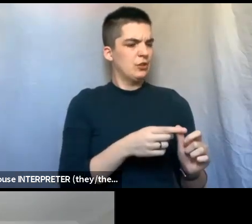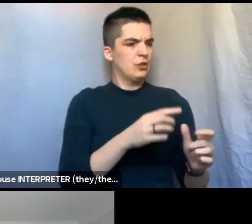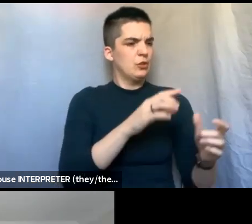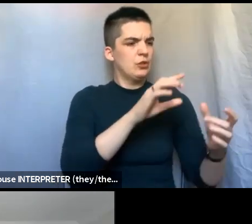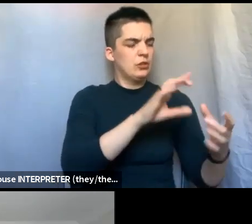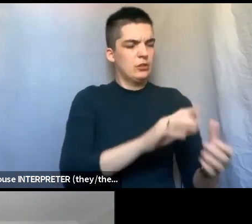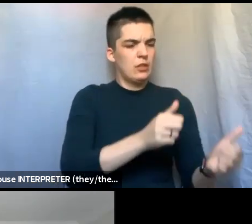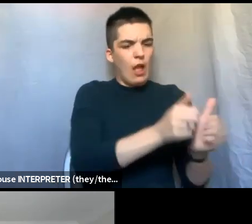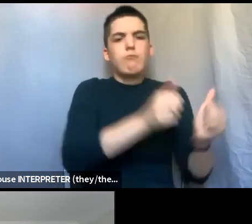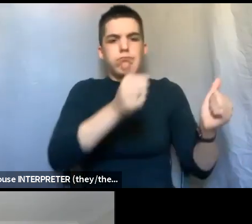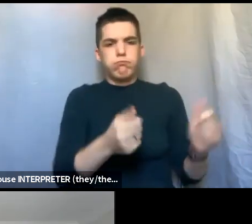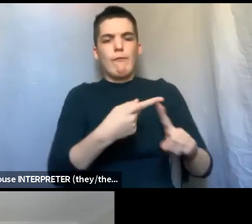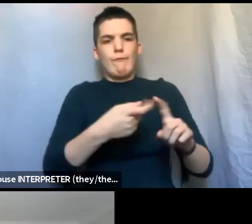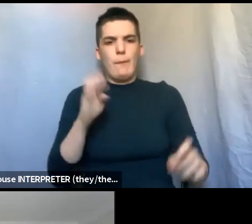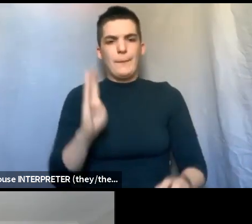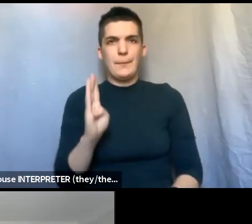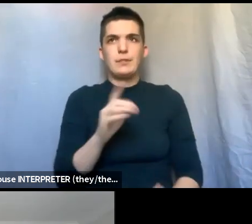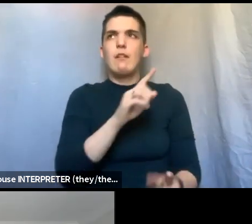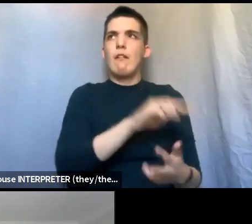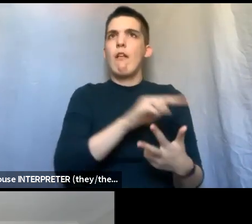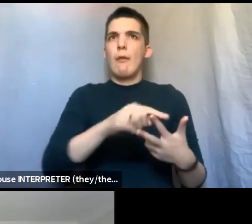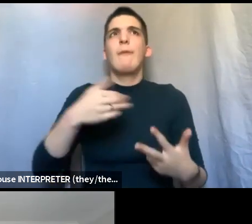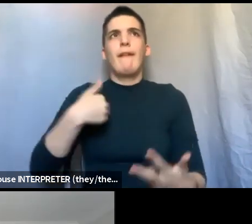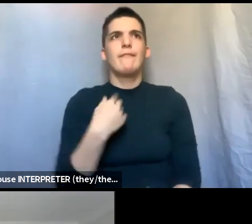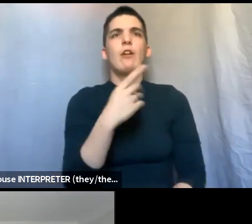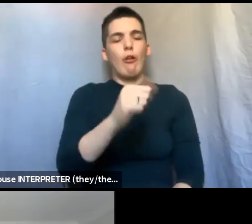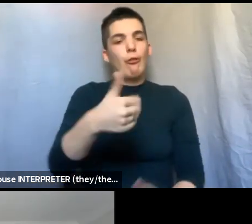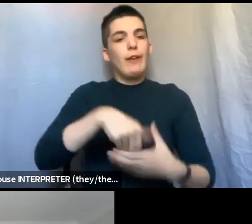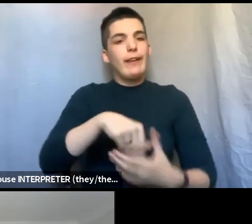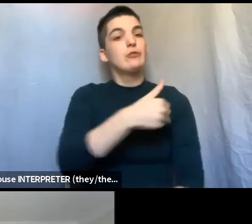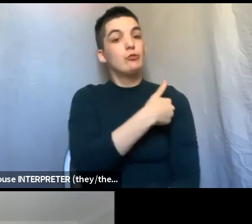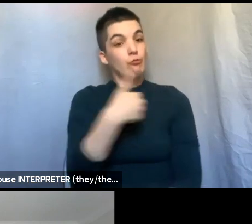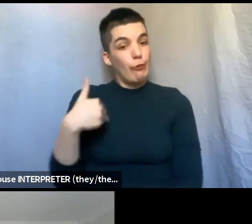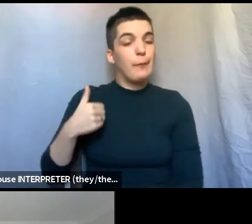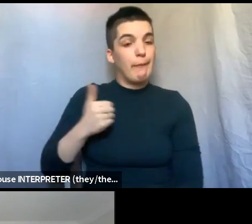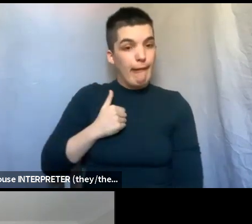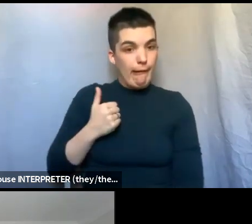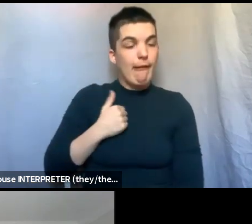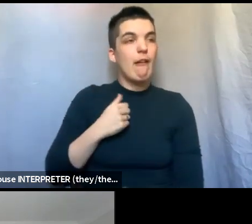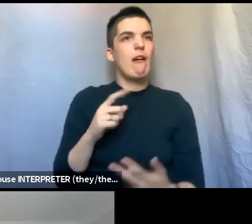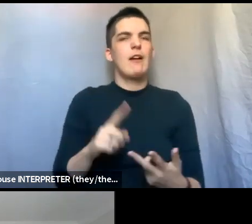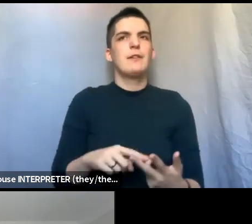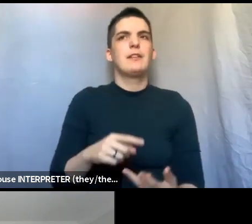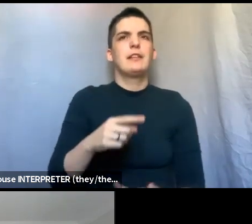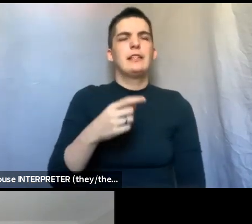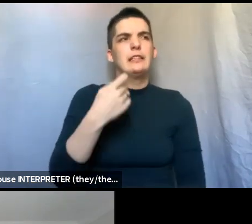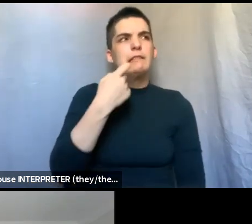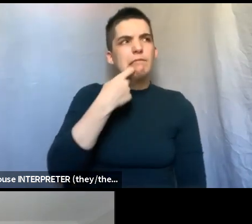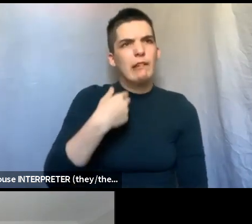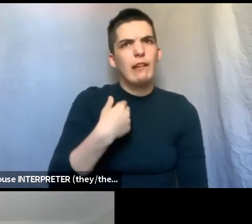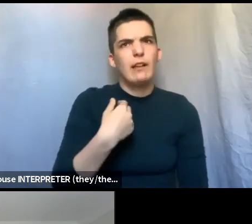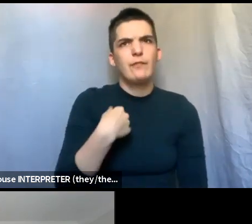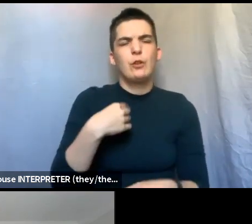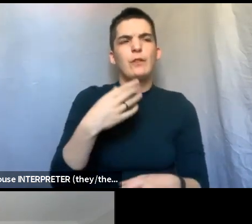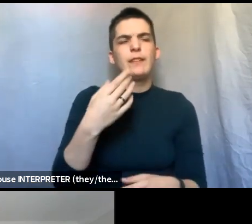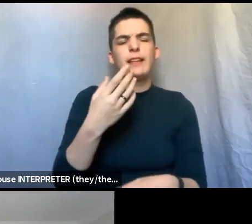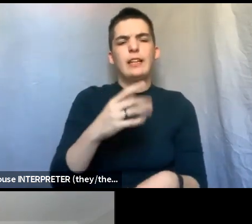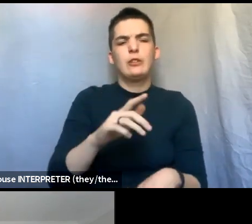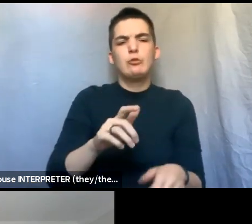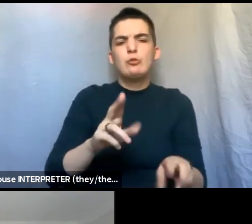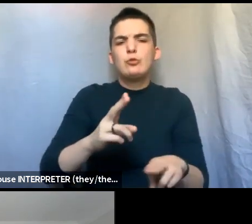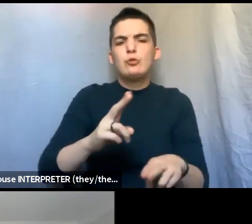we have a lab in Canada, in Toronto. We had briefly had a lab in Melbourne, and one for a while